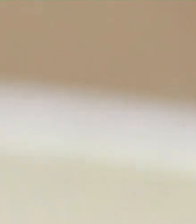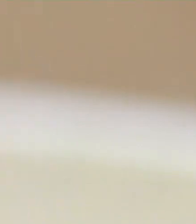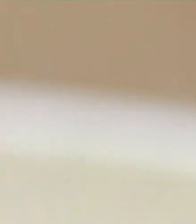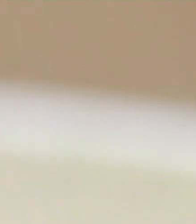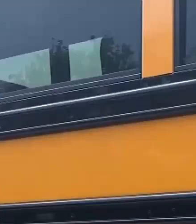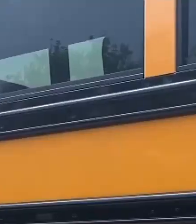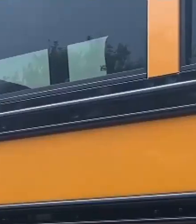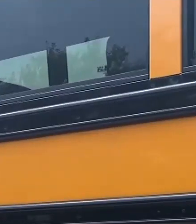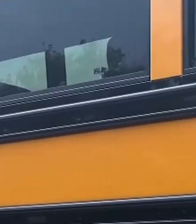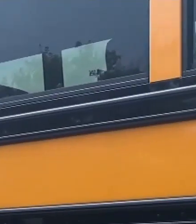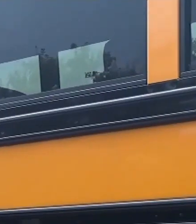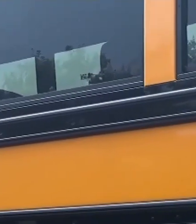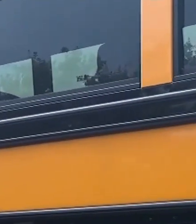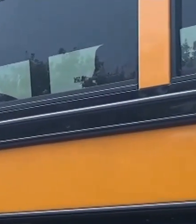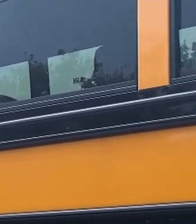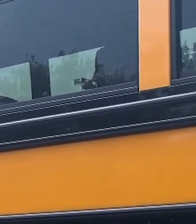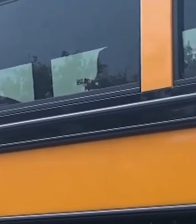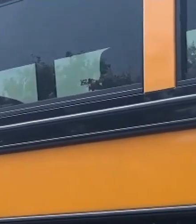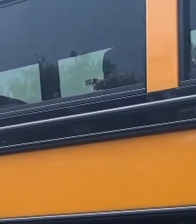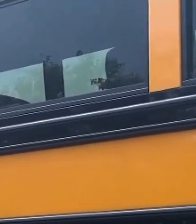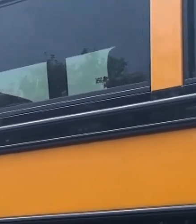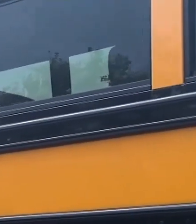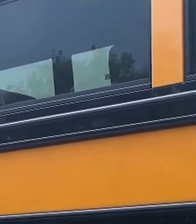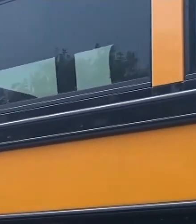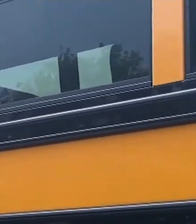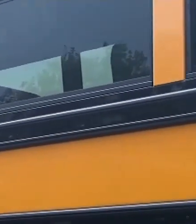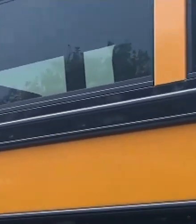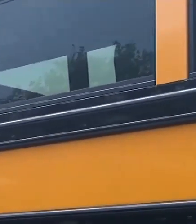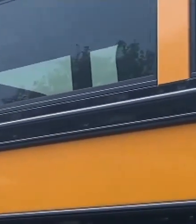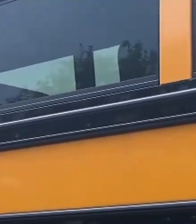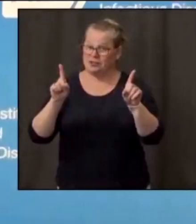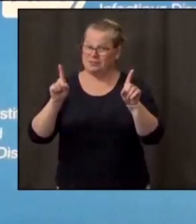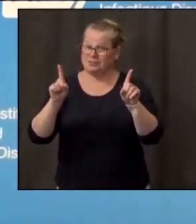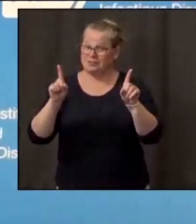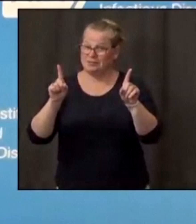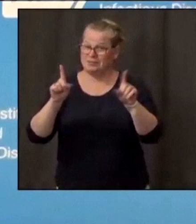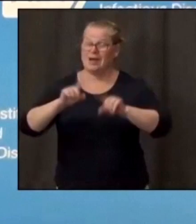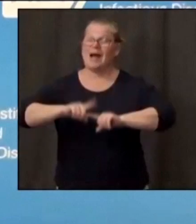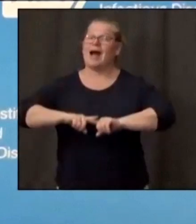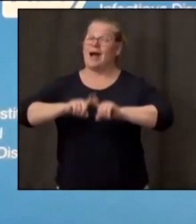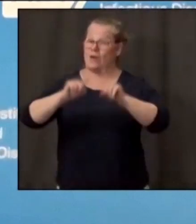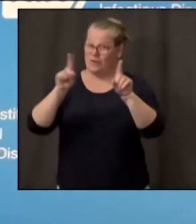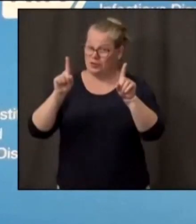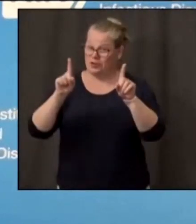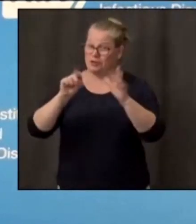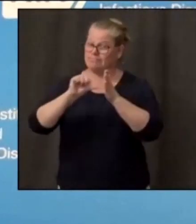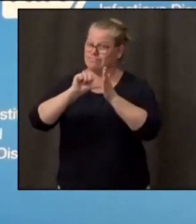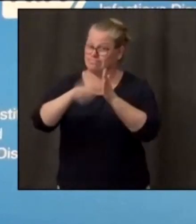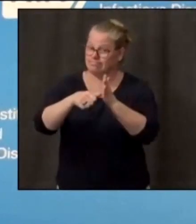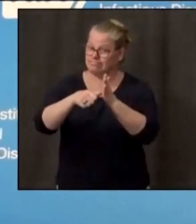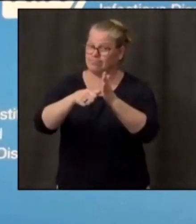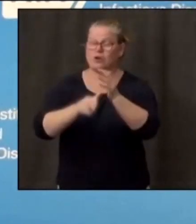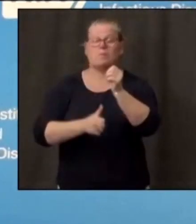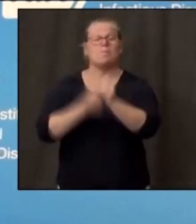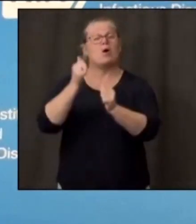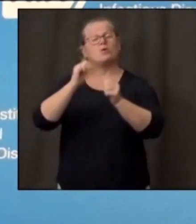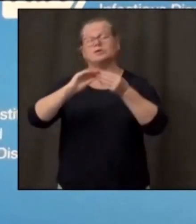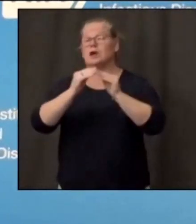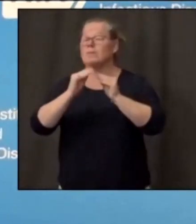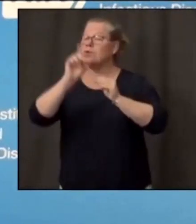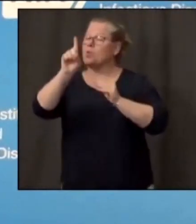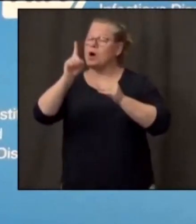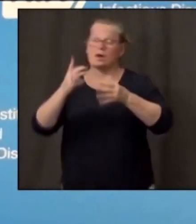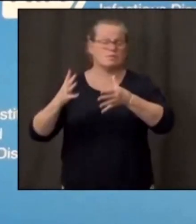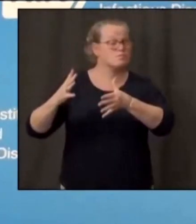be implemented in areas with low infection rates. The primary consideration should always be